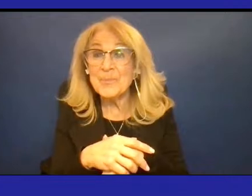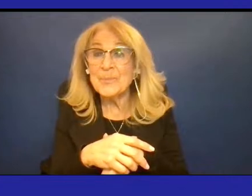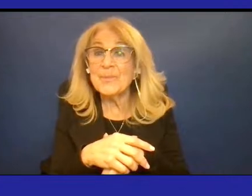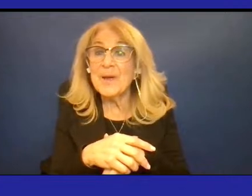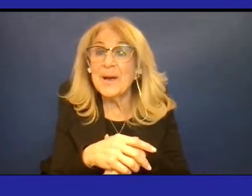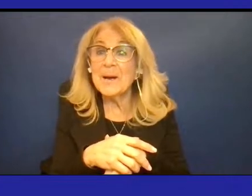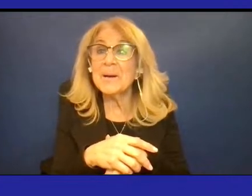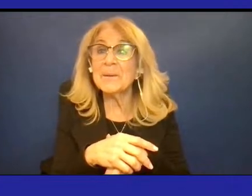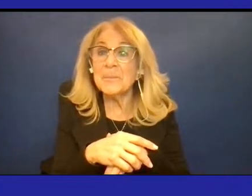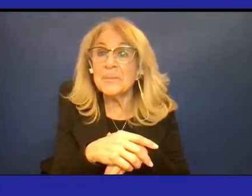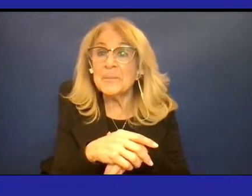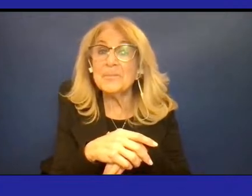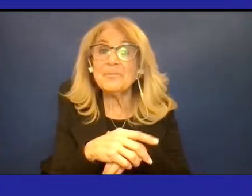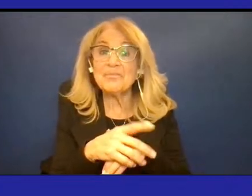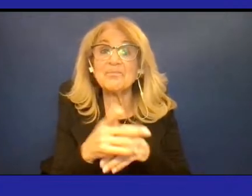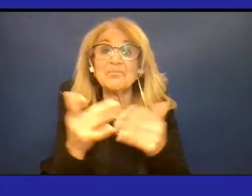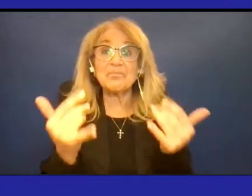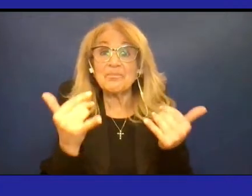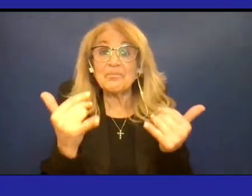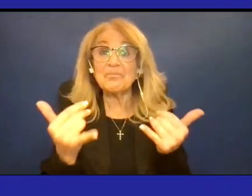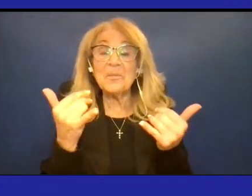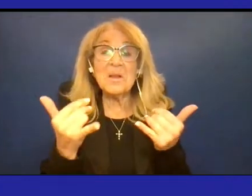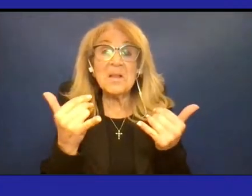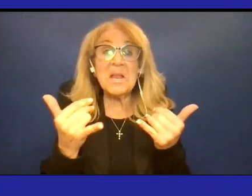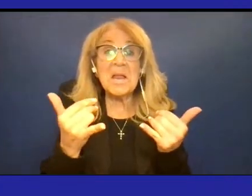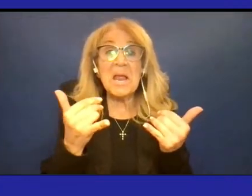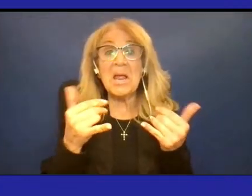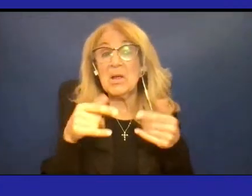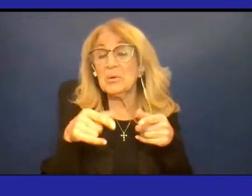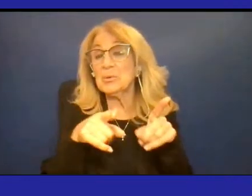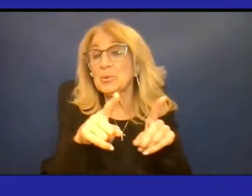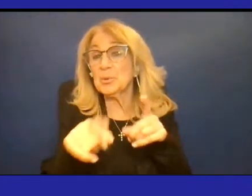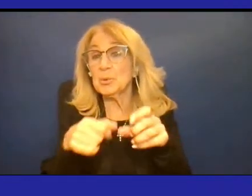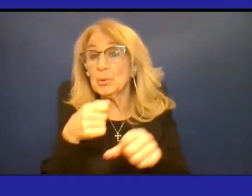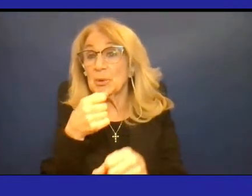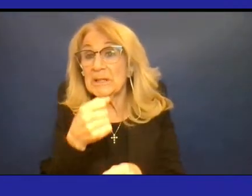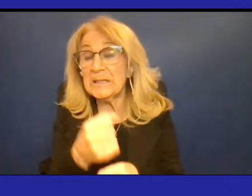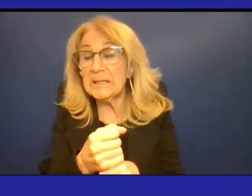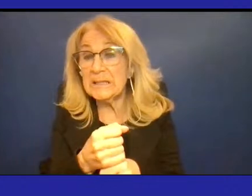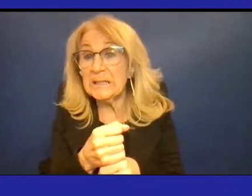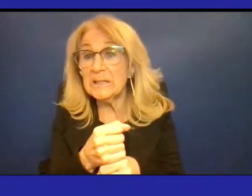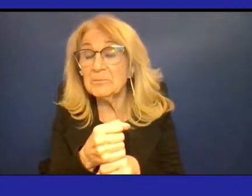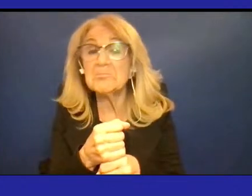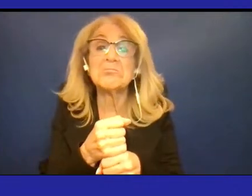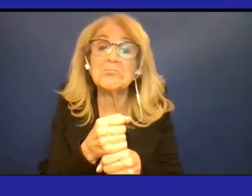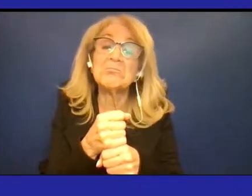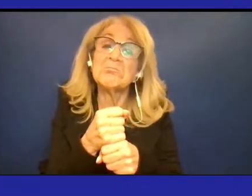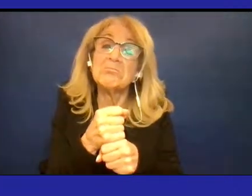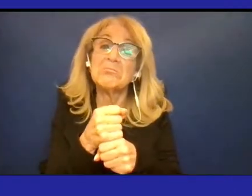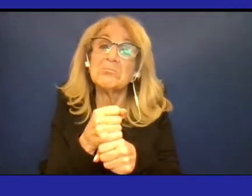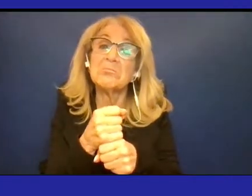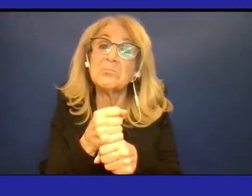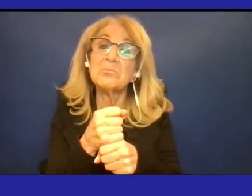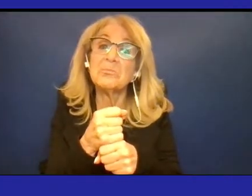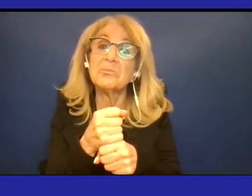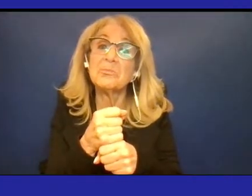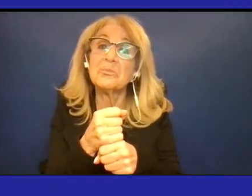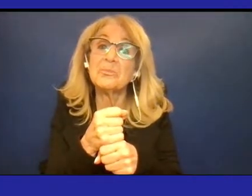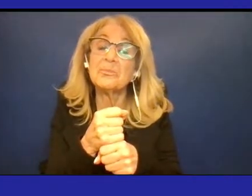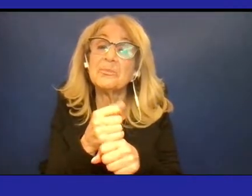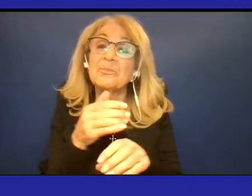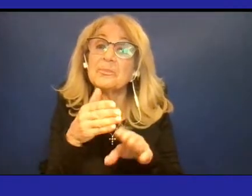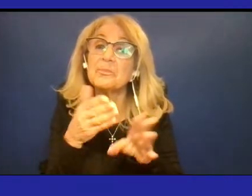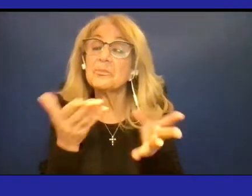you. This is the time of year, as I think you appreciate, where we're sort of actively planning, I would